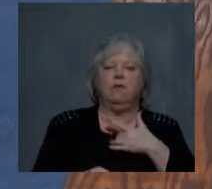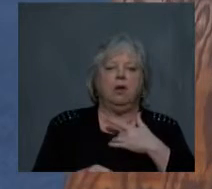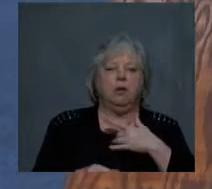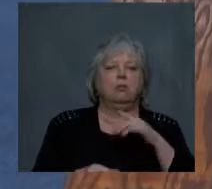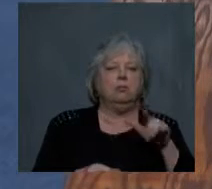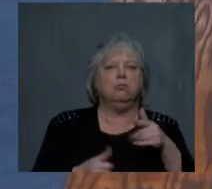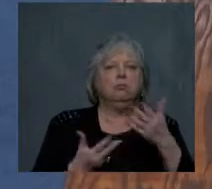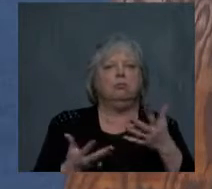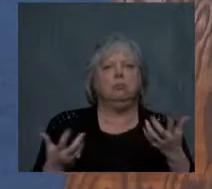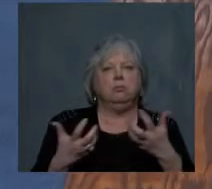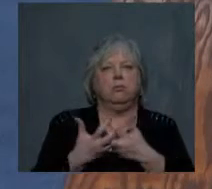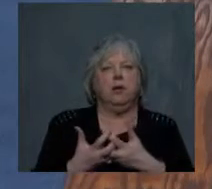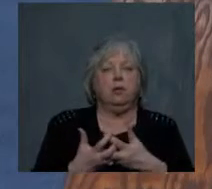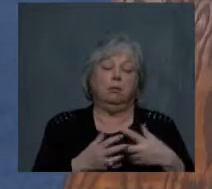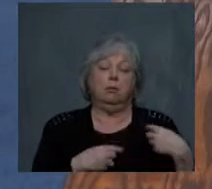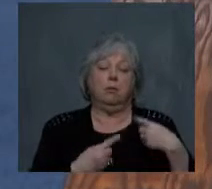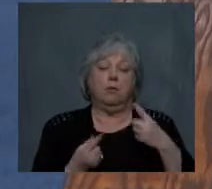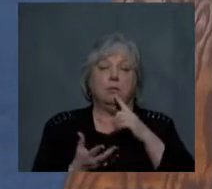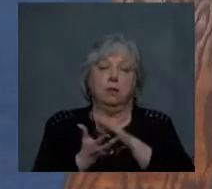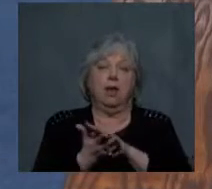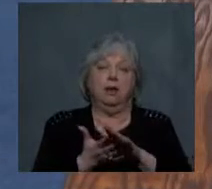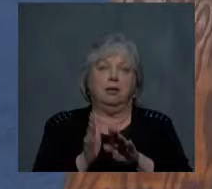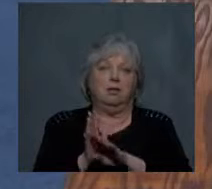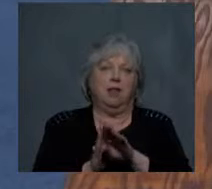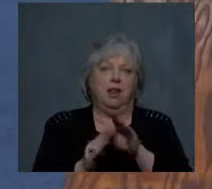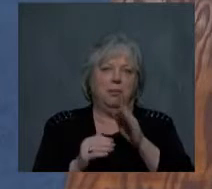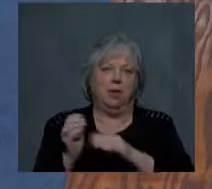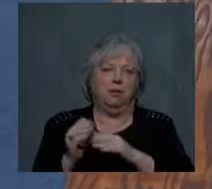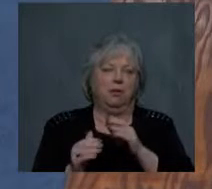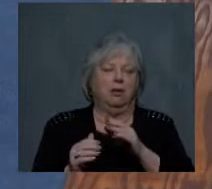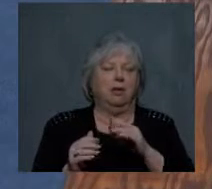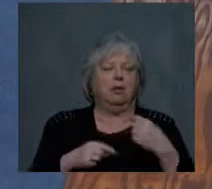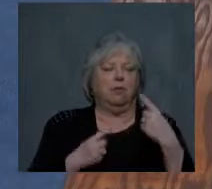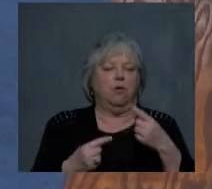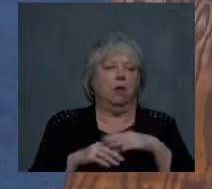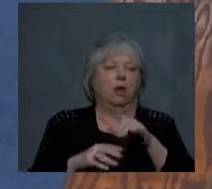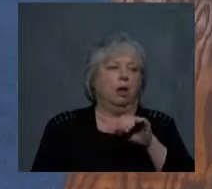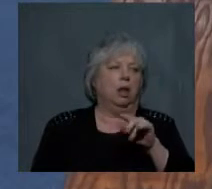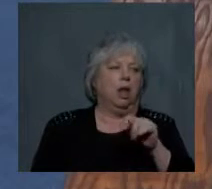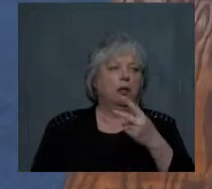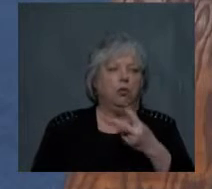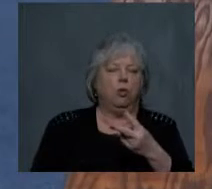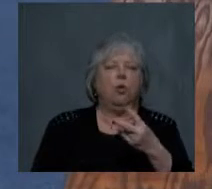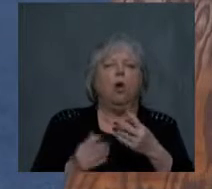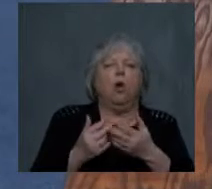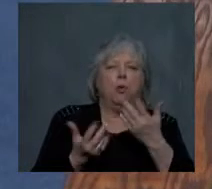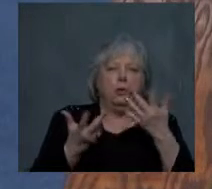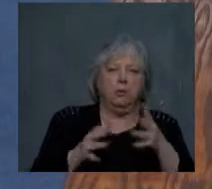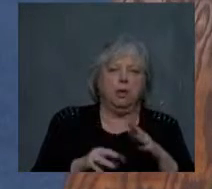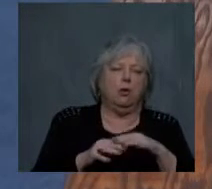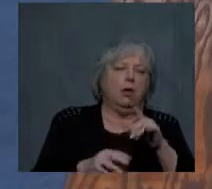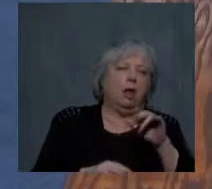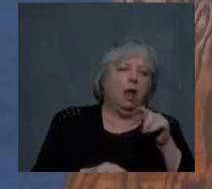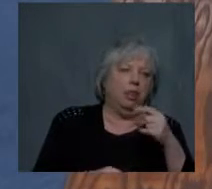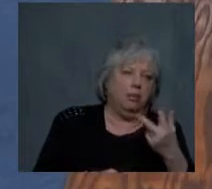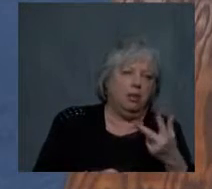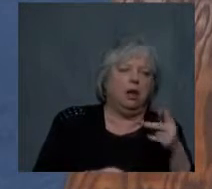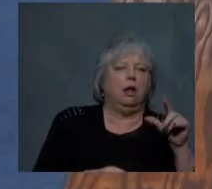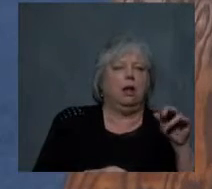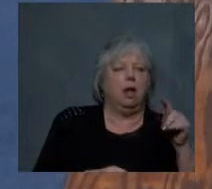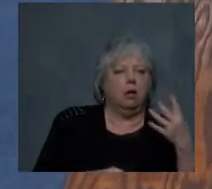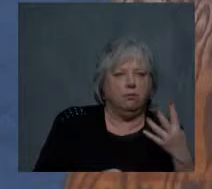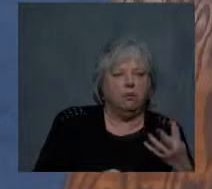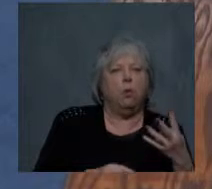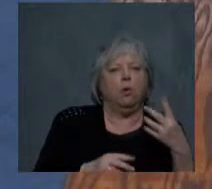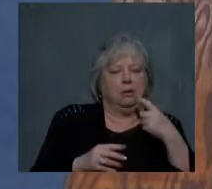so far it's been a nice development. There's a home on Lot 2, almost a completed home on 3. They just sold Lot 4,